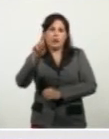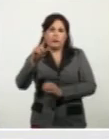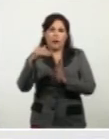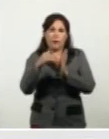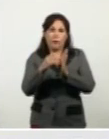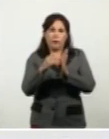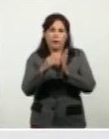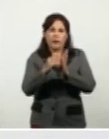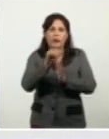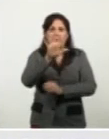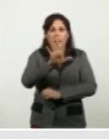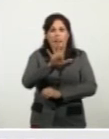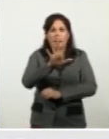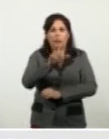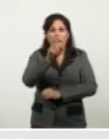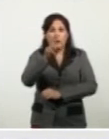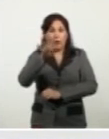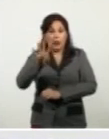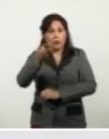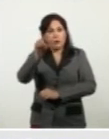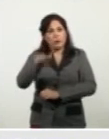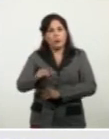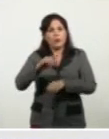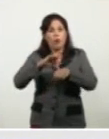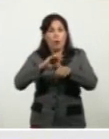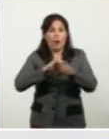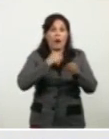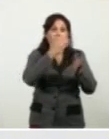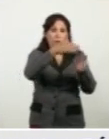2,648 people died in our region for a lethality of